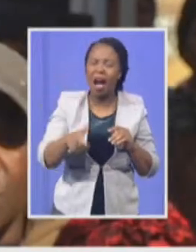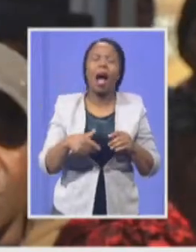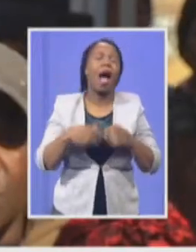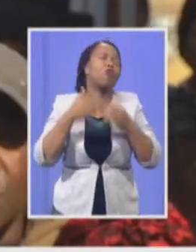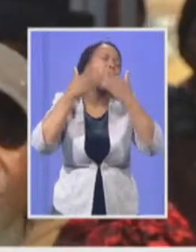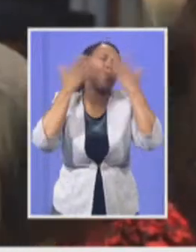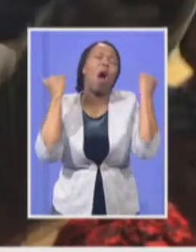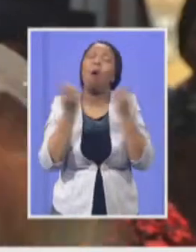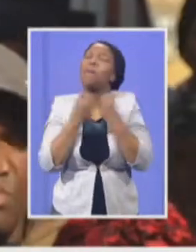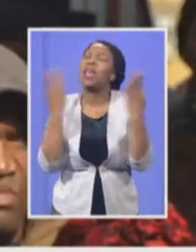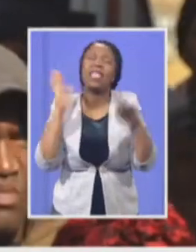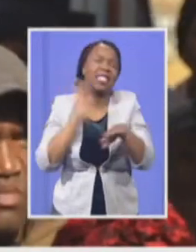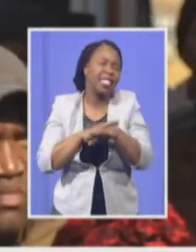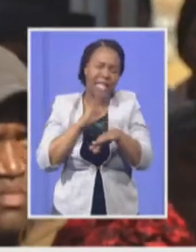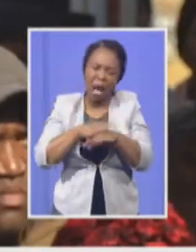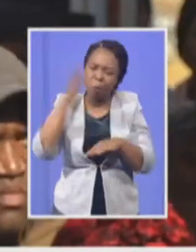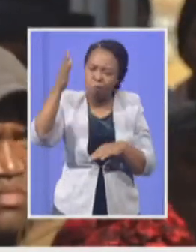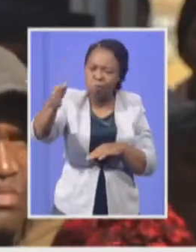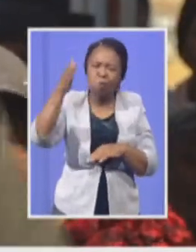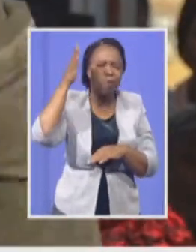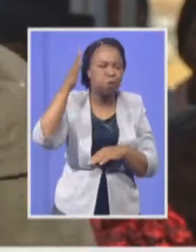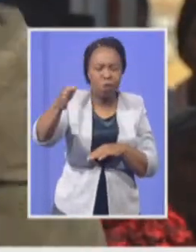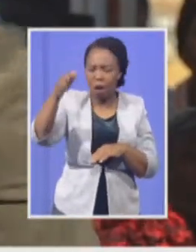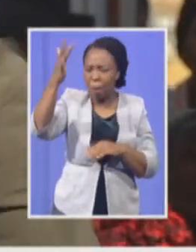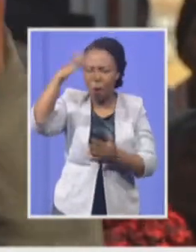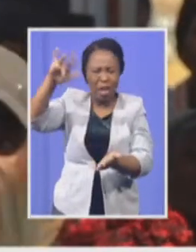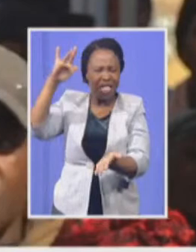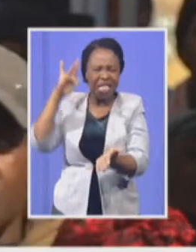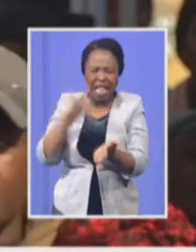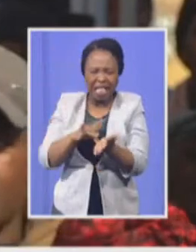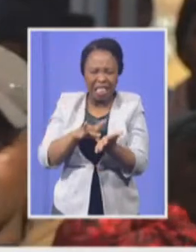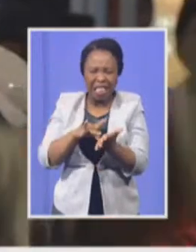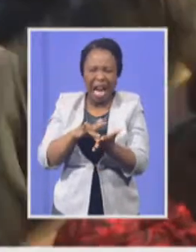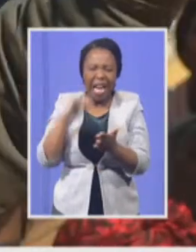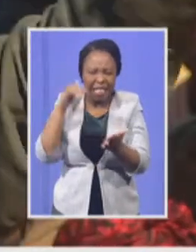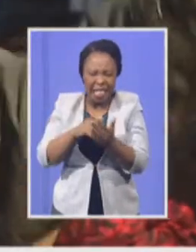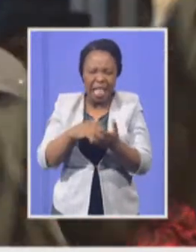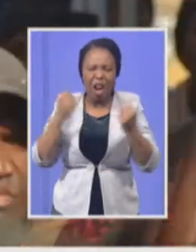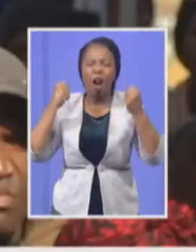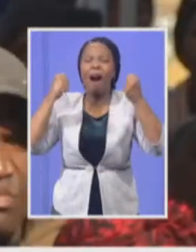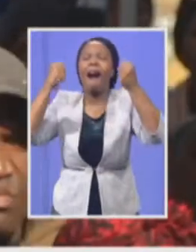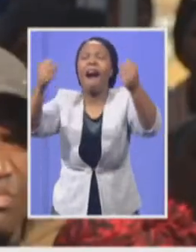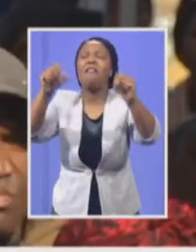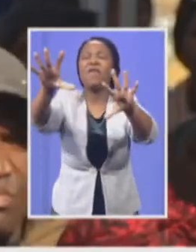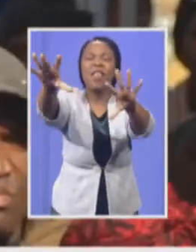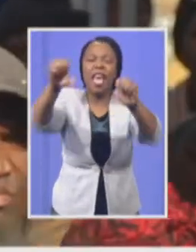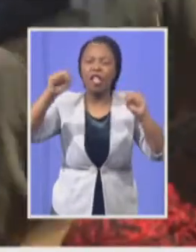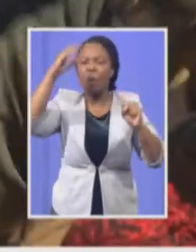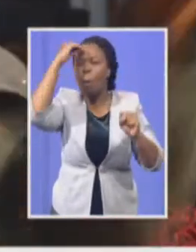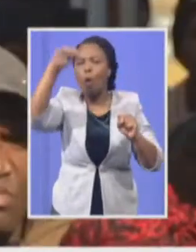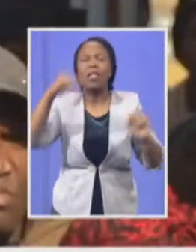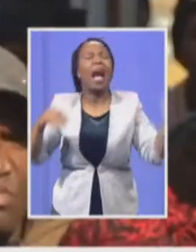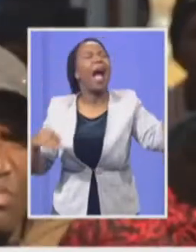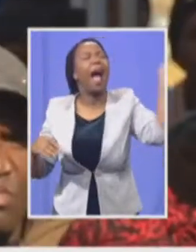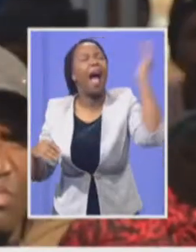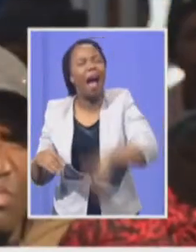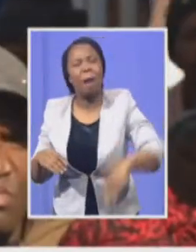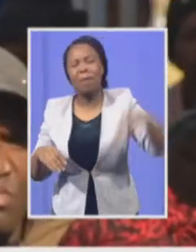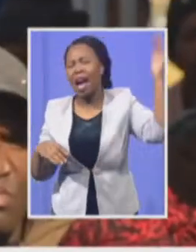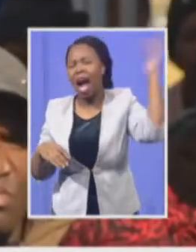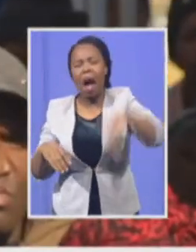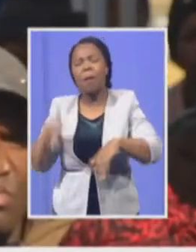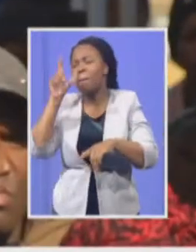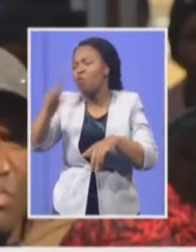Orlando police station mo pila bona ba ile ba latuwa ka koloi hore itlong motho ke a nushwile